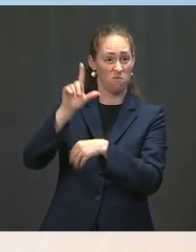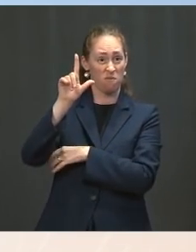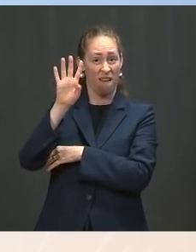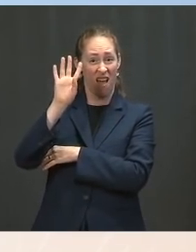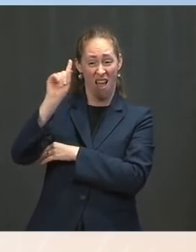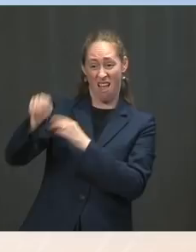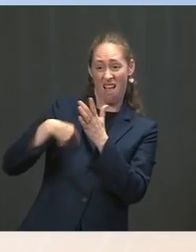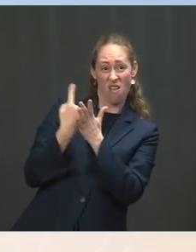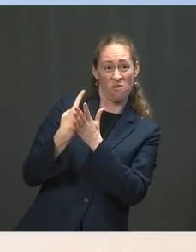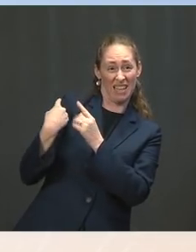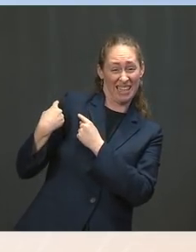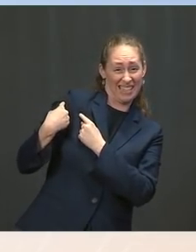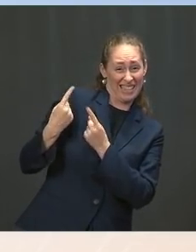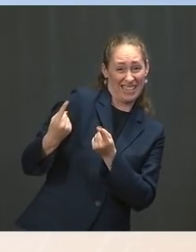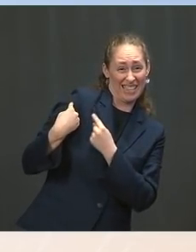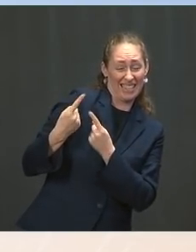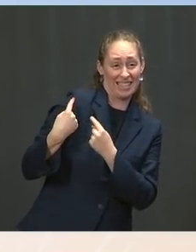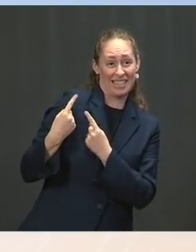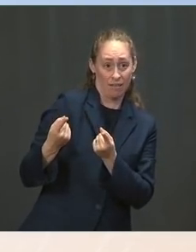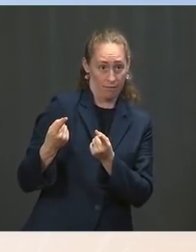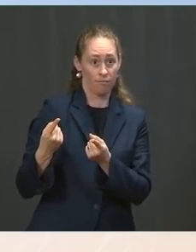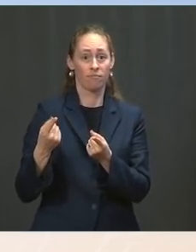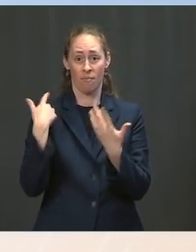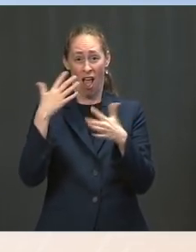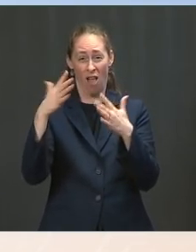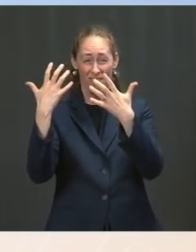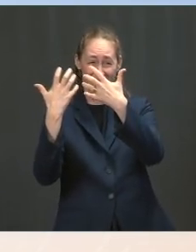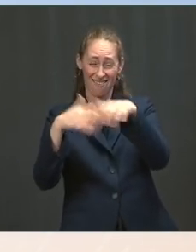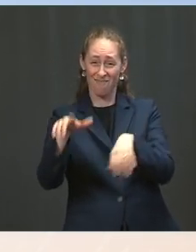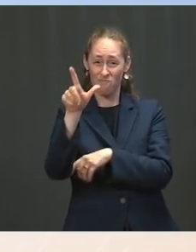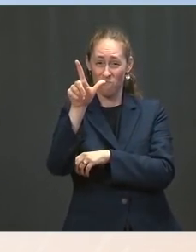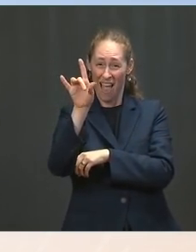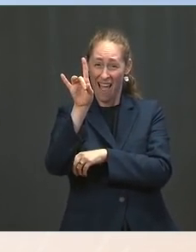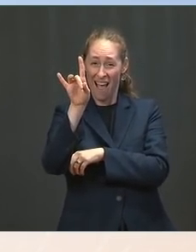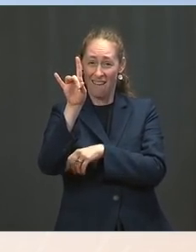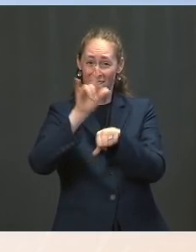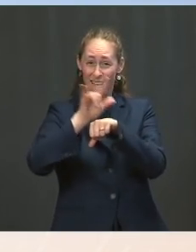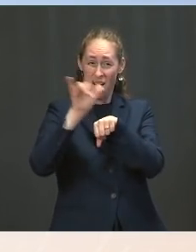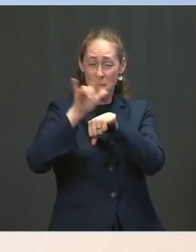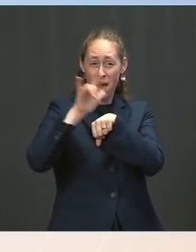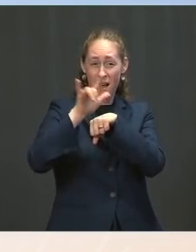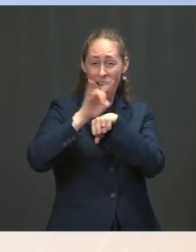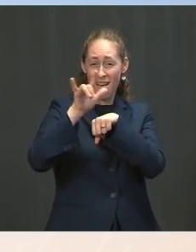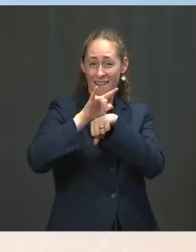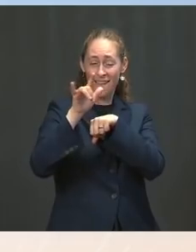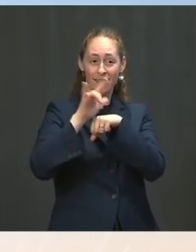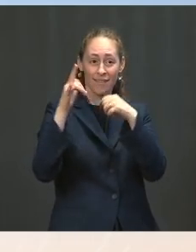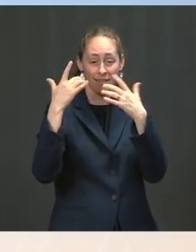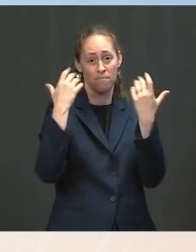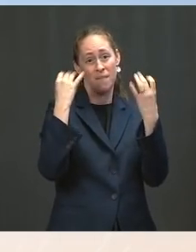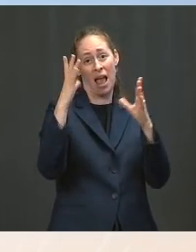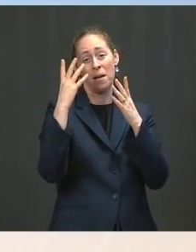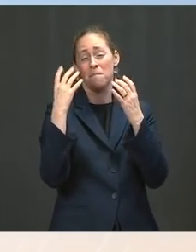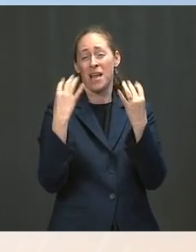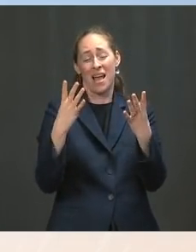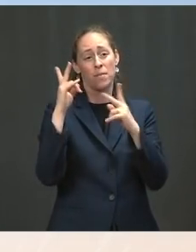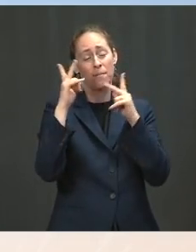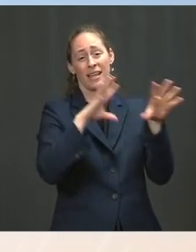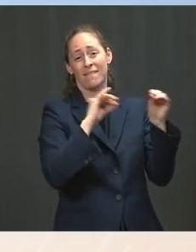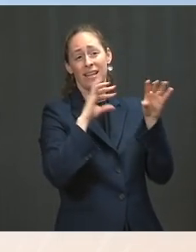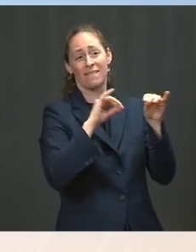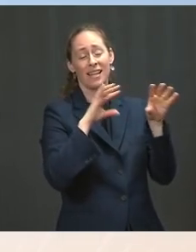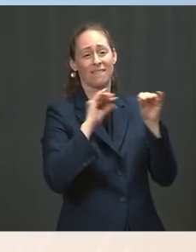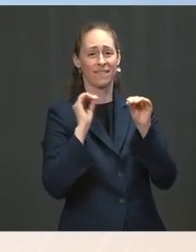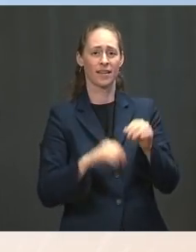evacuated approximately 10,400 people from Kabul. In addition, 61 coalition aircraft